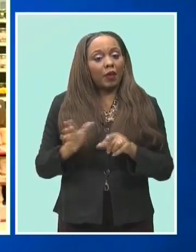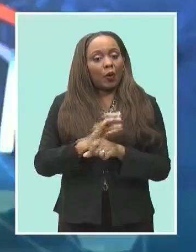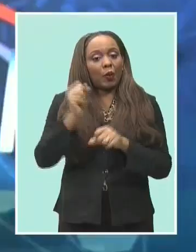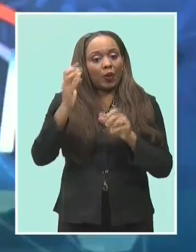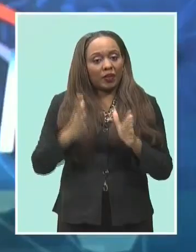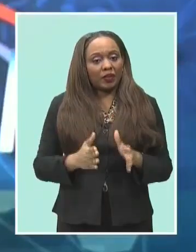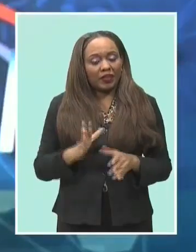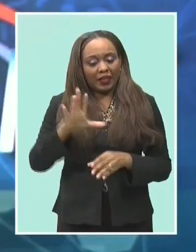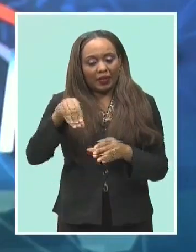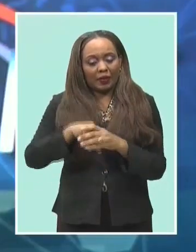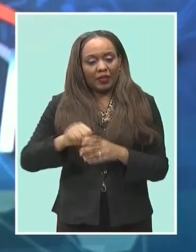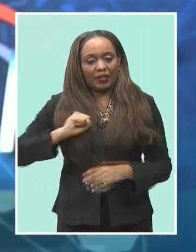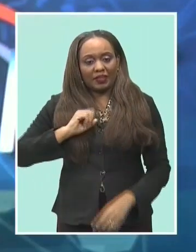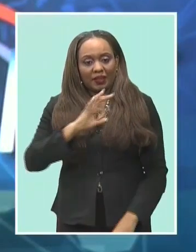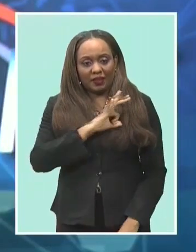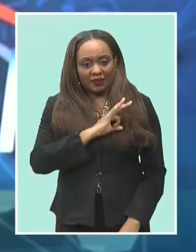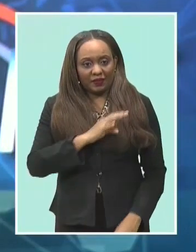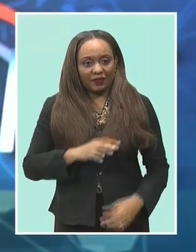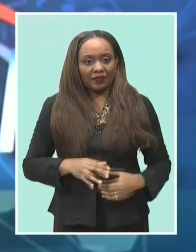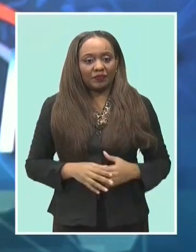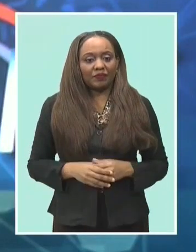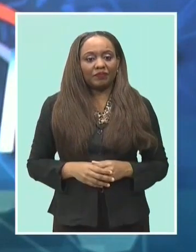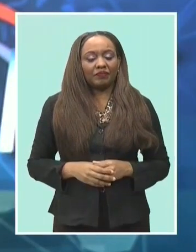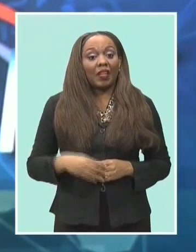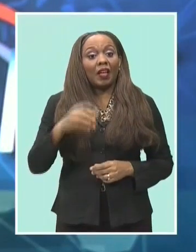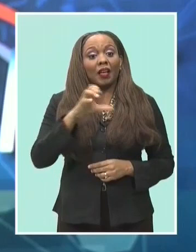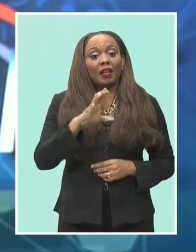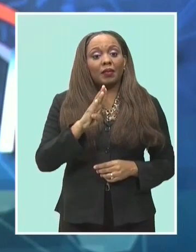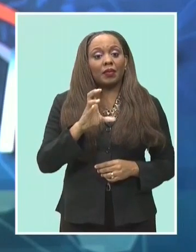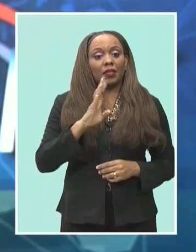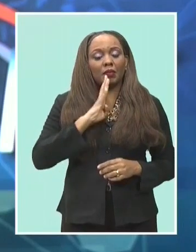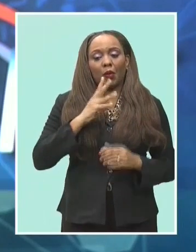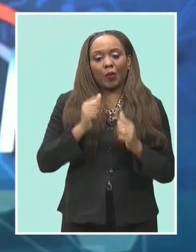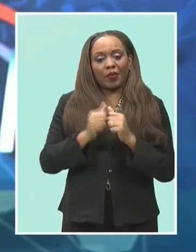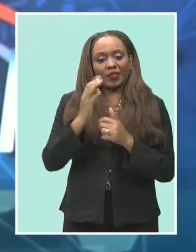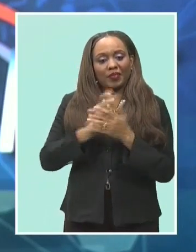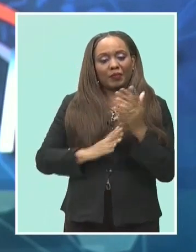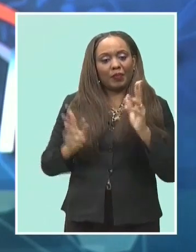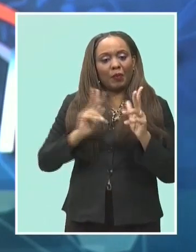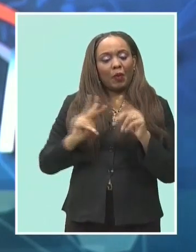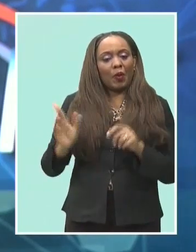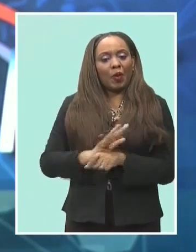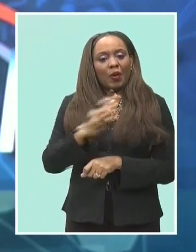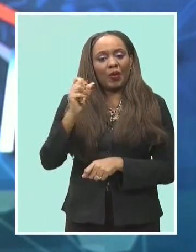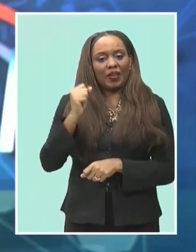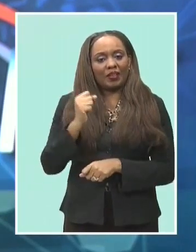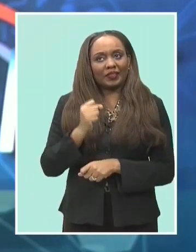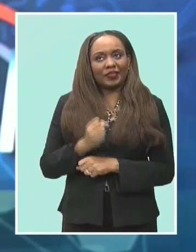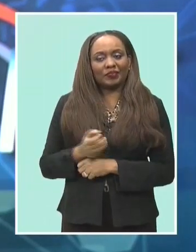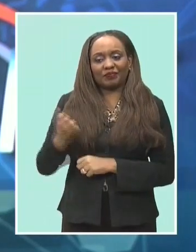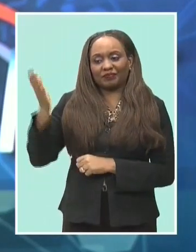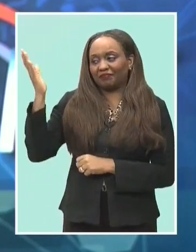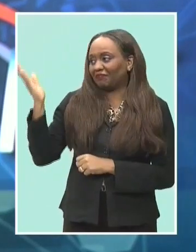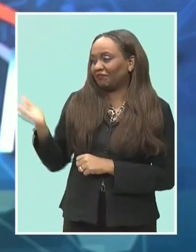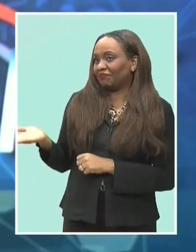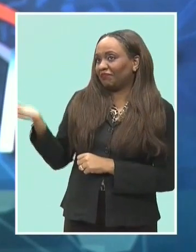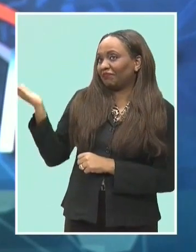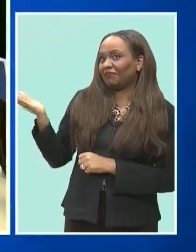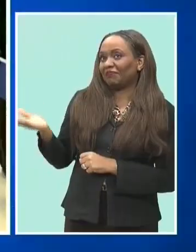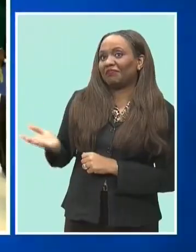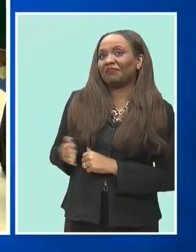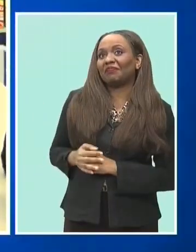members. And CBC spoke with some of the winners who received their prizes at the Carlton and A1 supermarkets. I